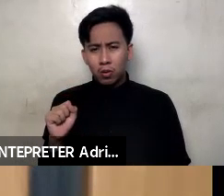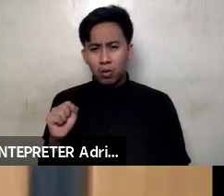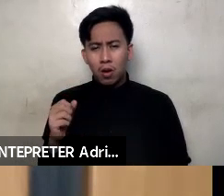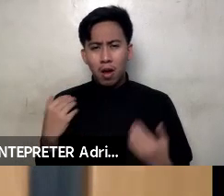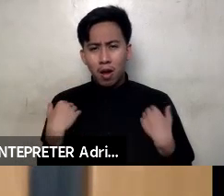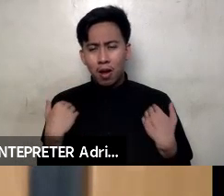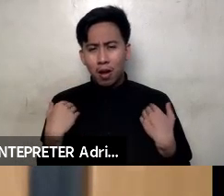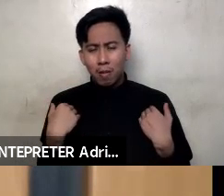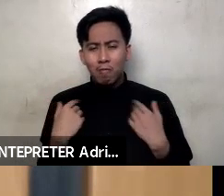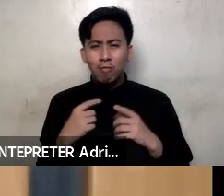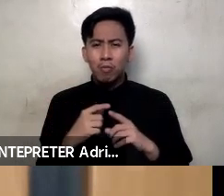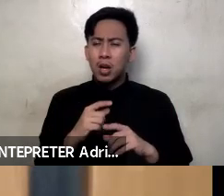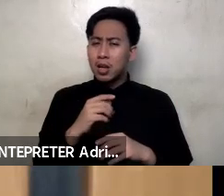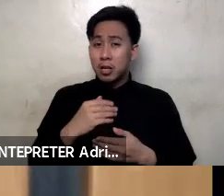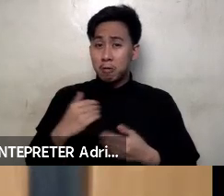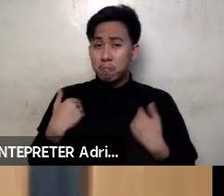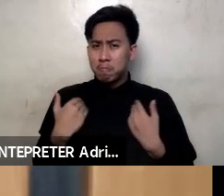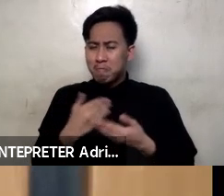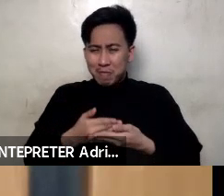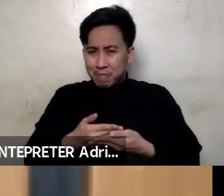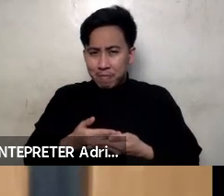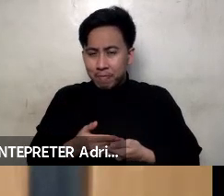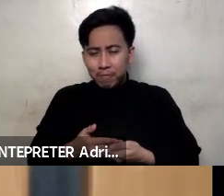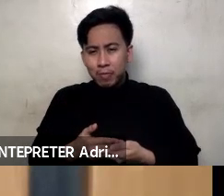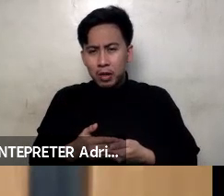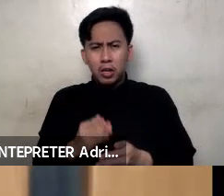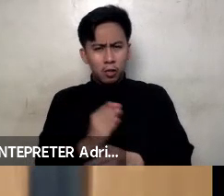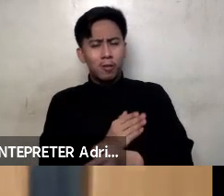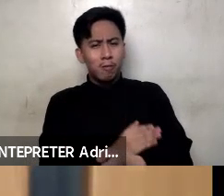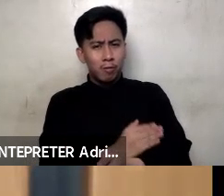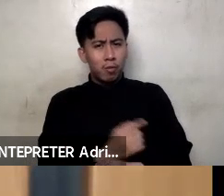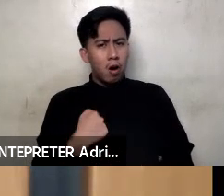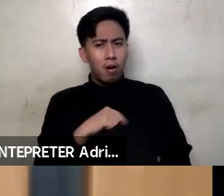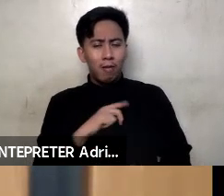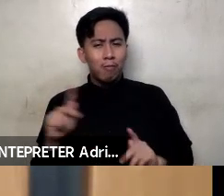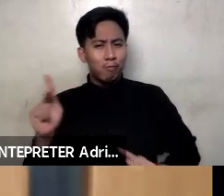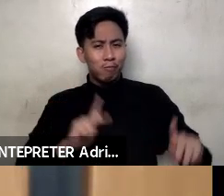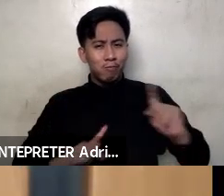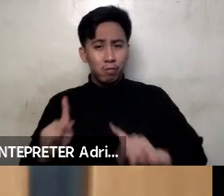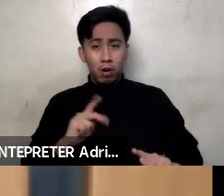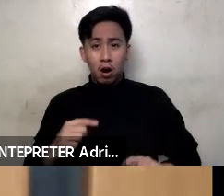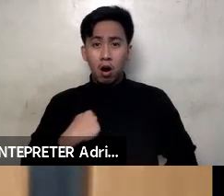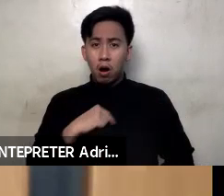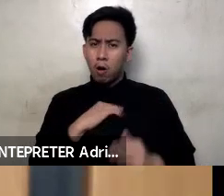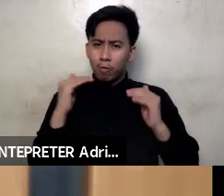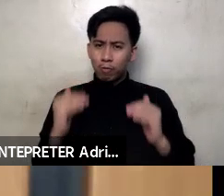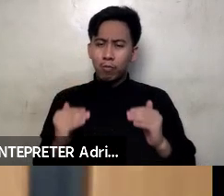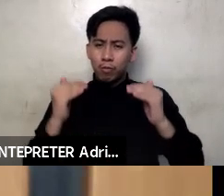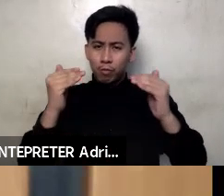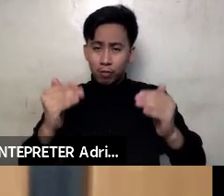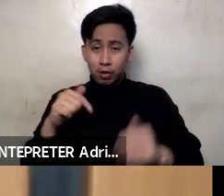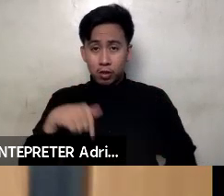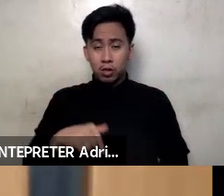old population is improving. This goes to show that our campaign Ugyon Takurong